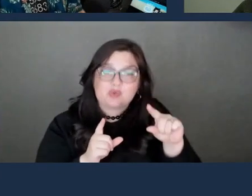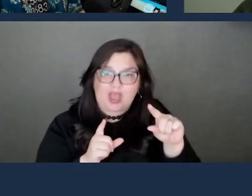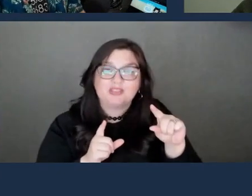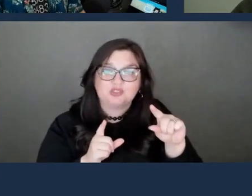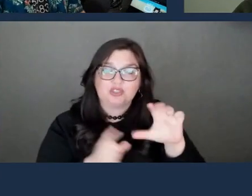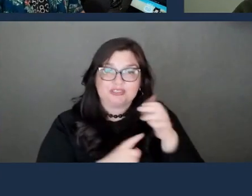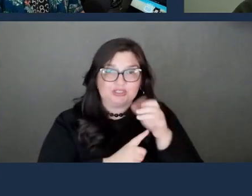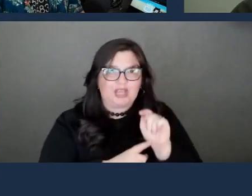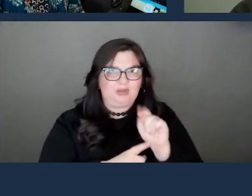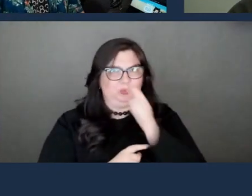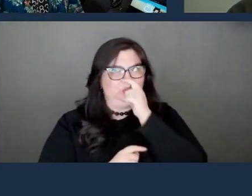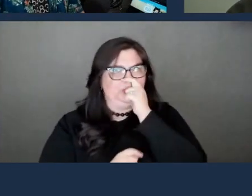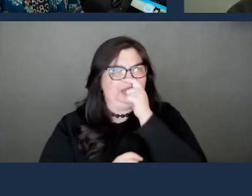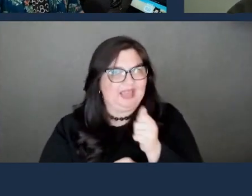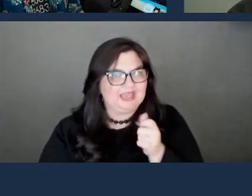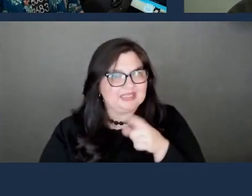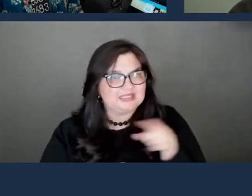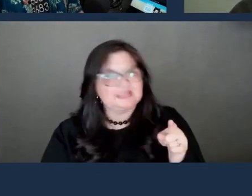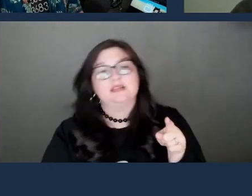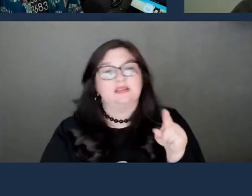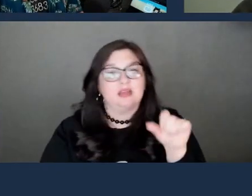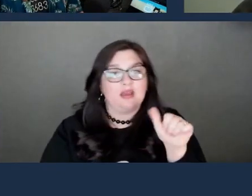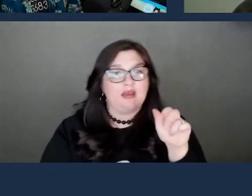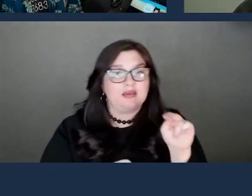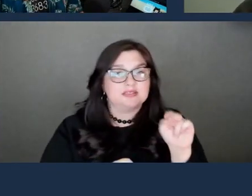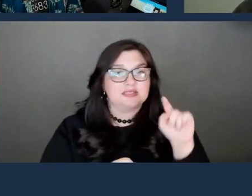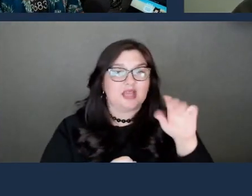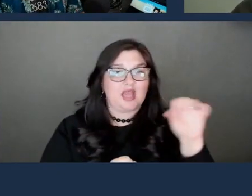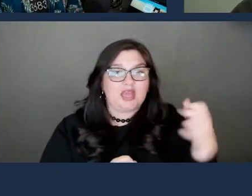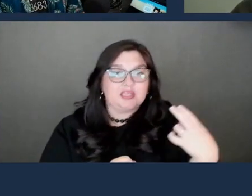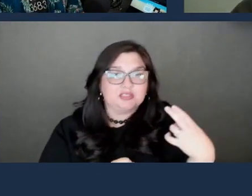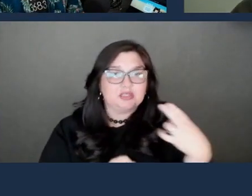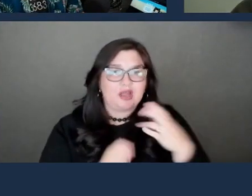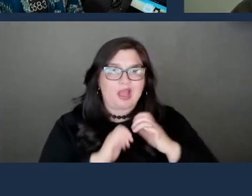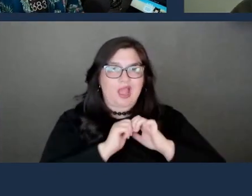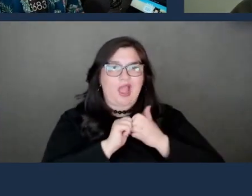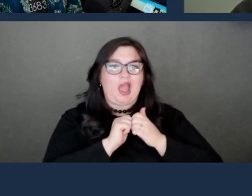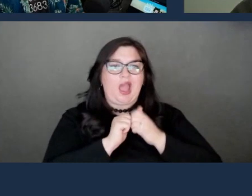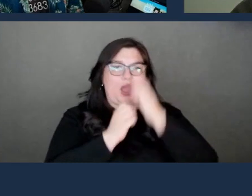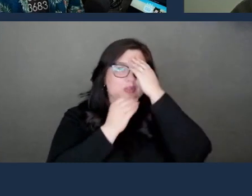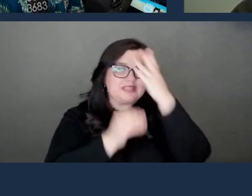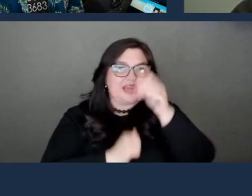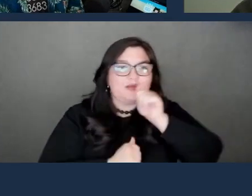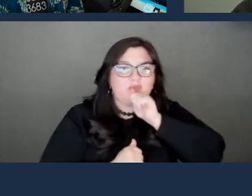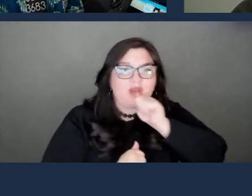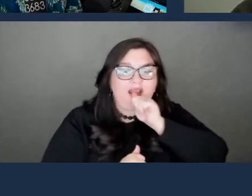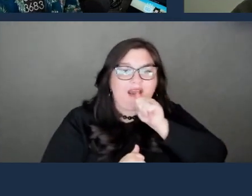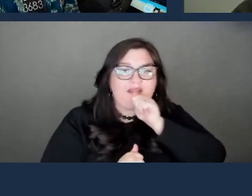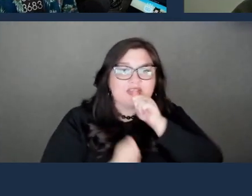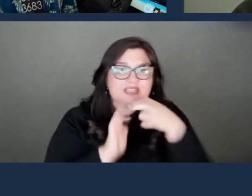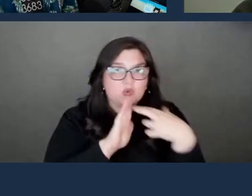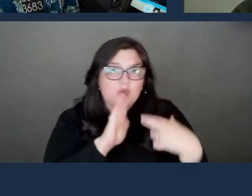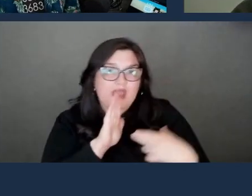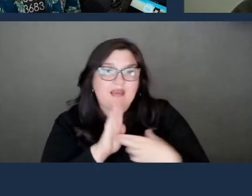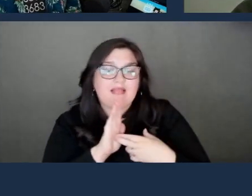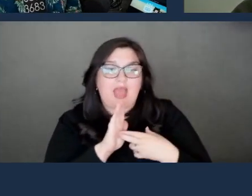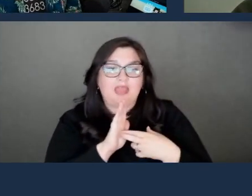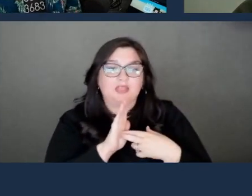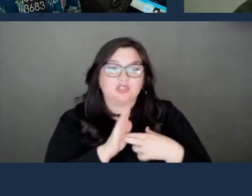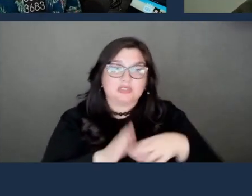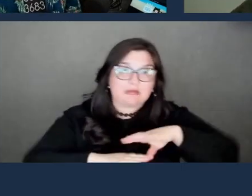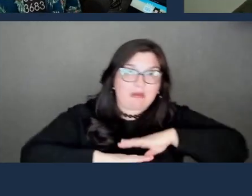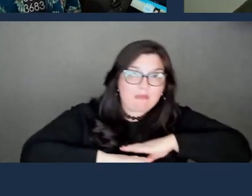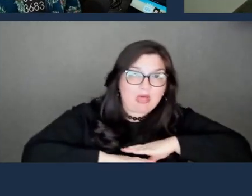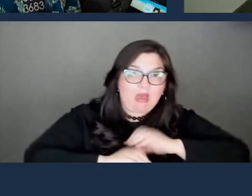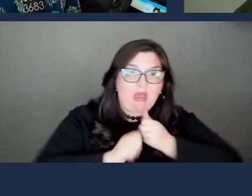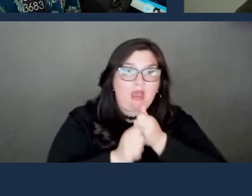interesting. This one's from Santosh. How does data privacy regulation compliance work with multi-region